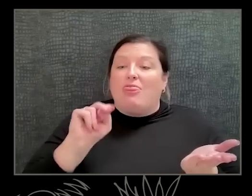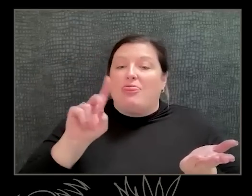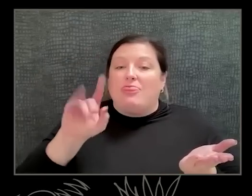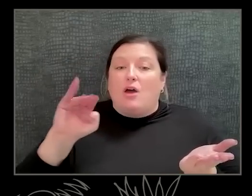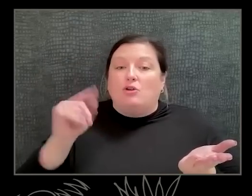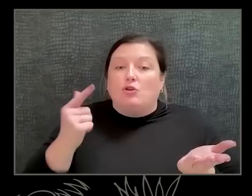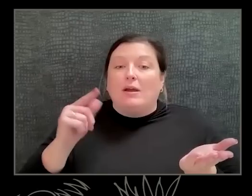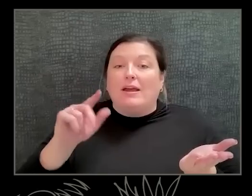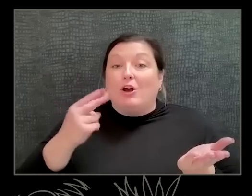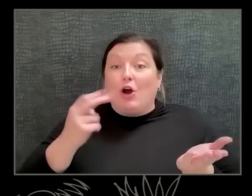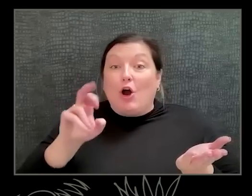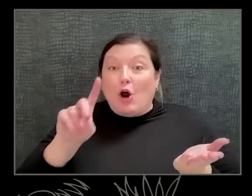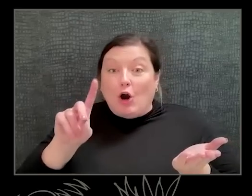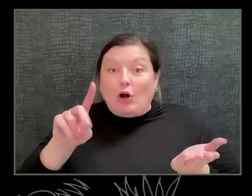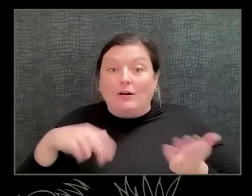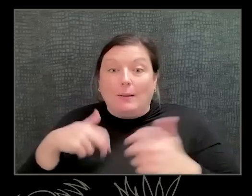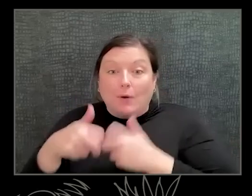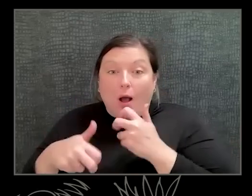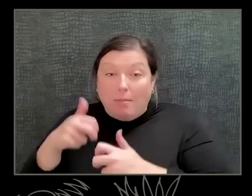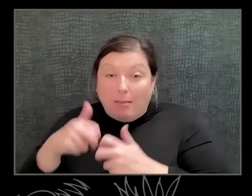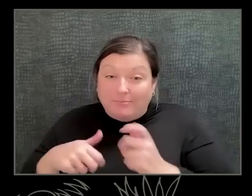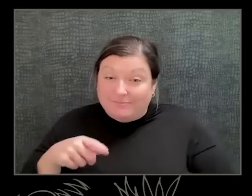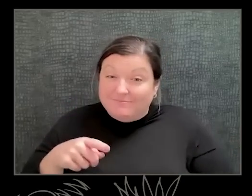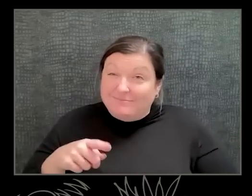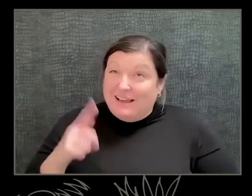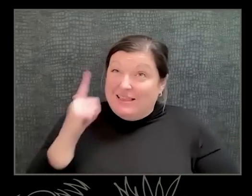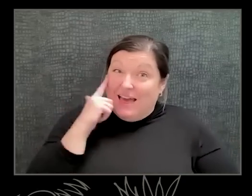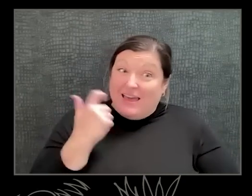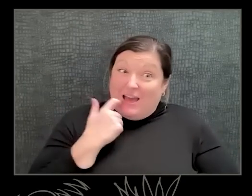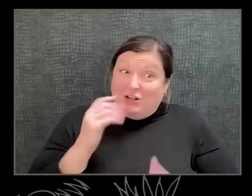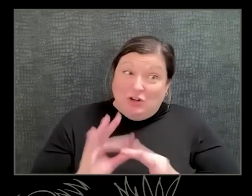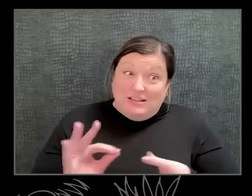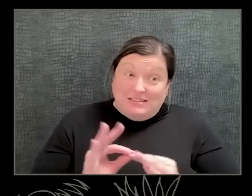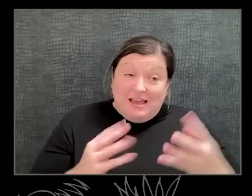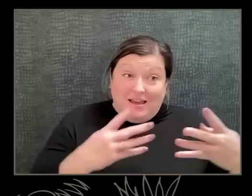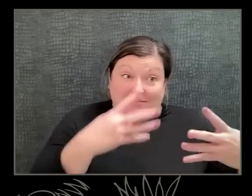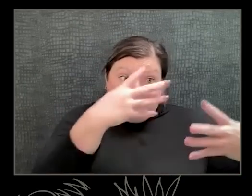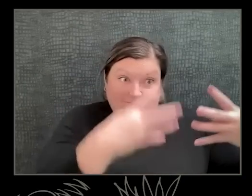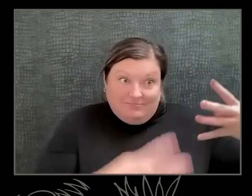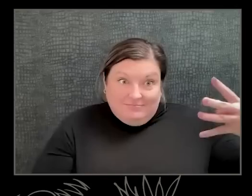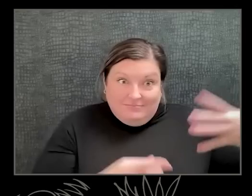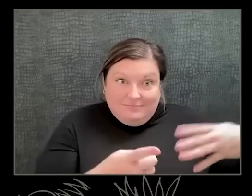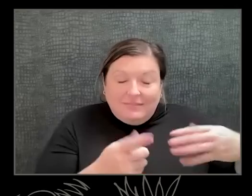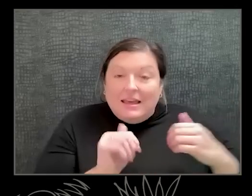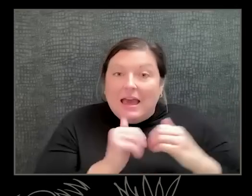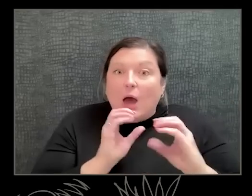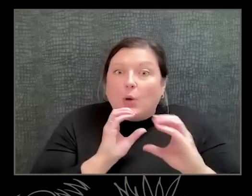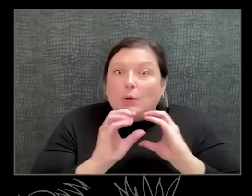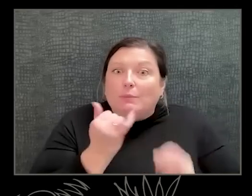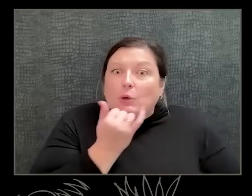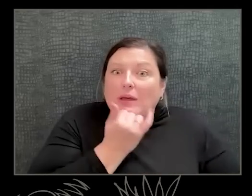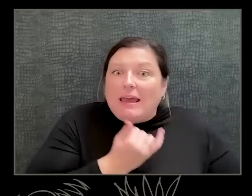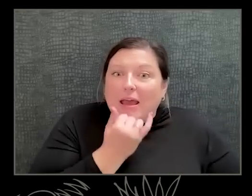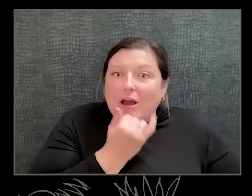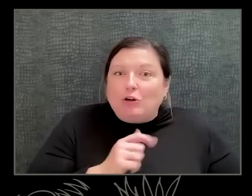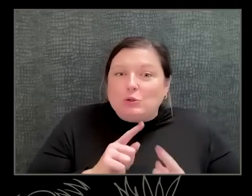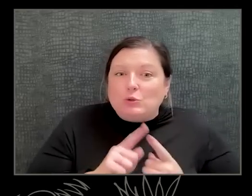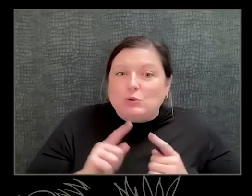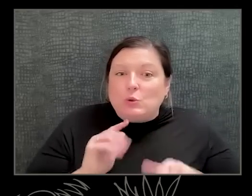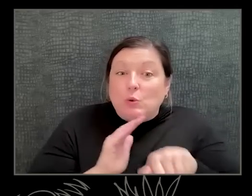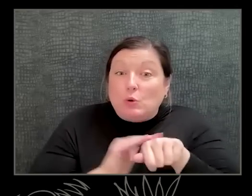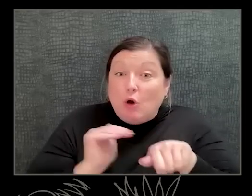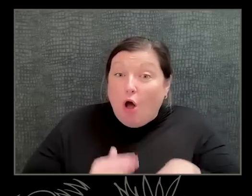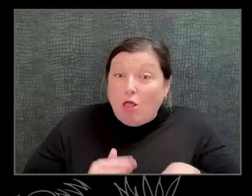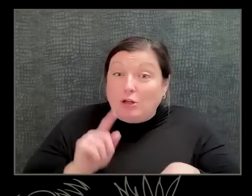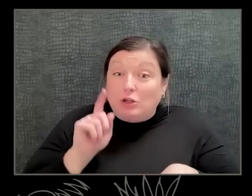As I just said, should have just followed my slide here. And most importantly, how do we communicate errors to callers? Should we